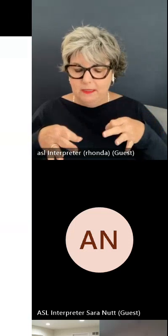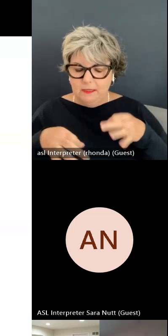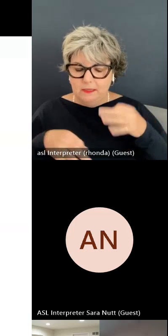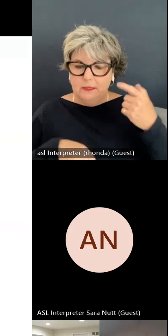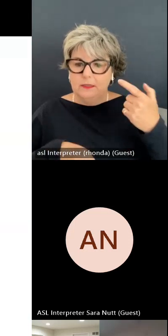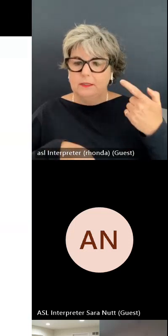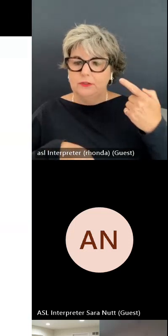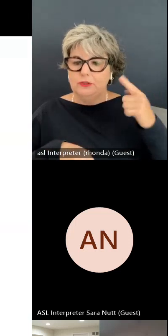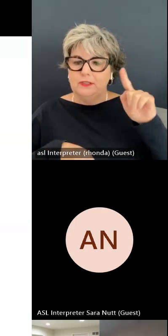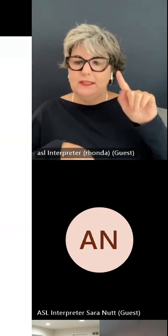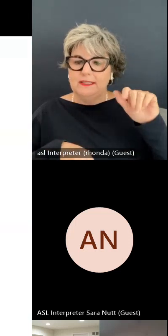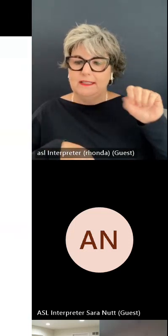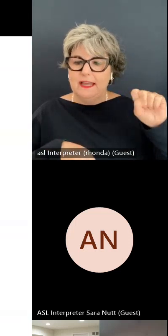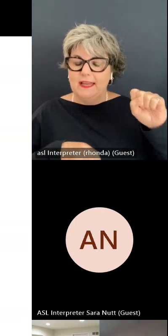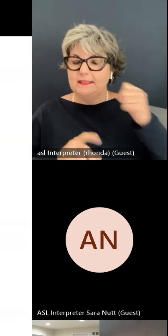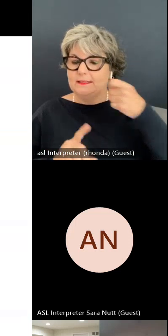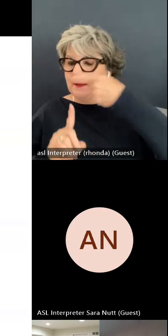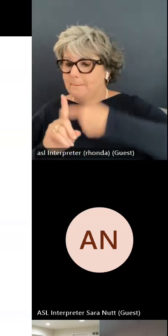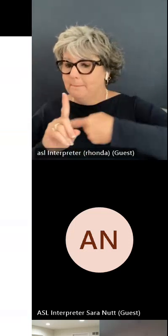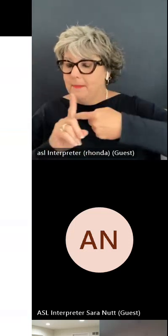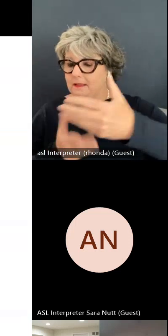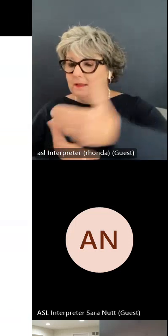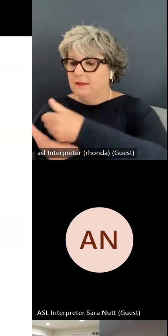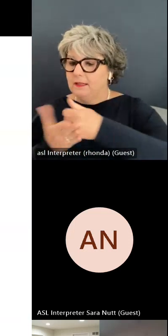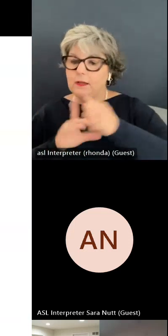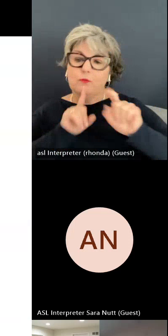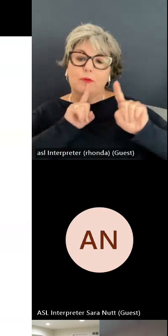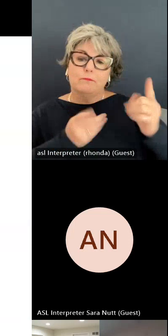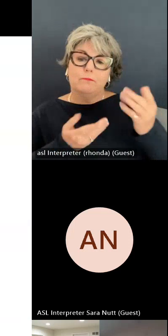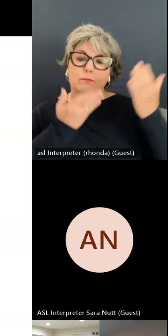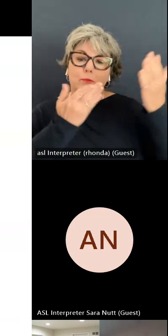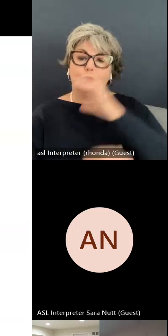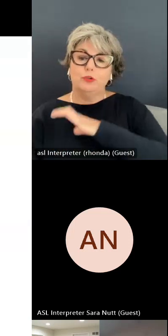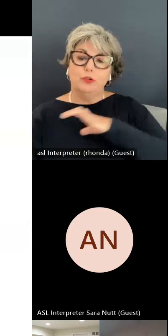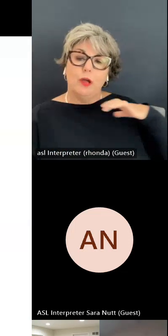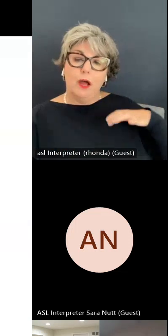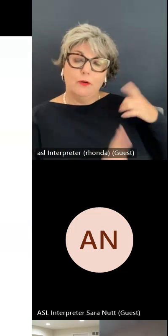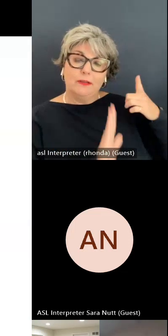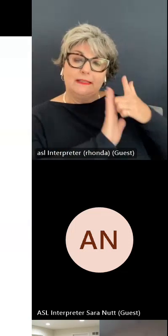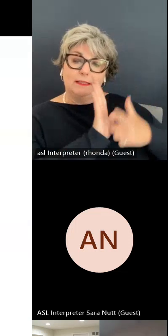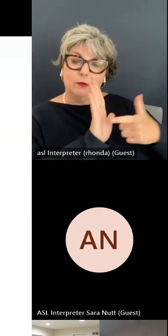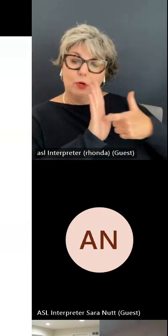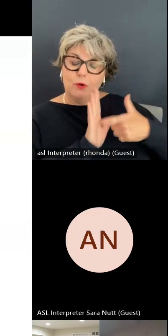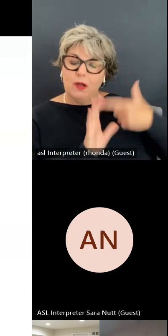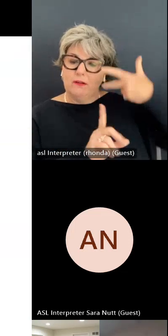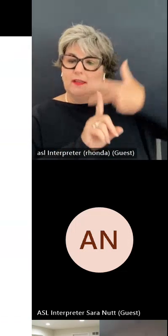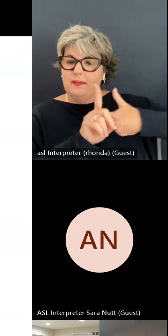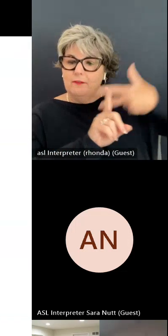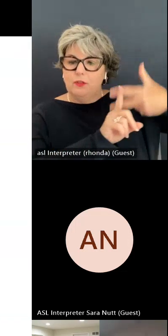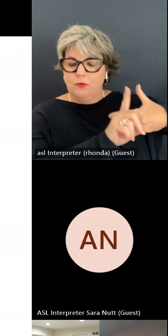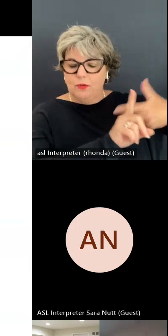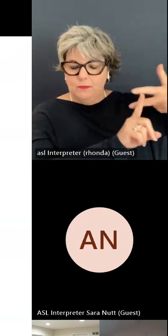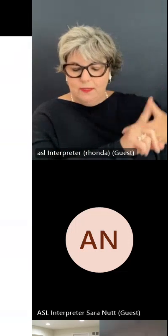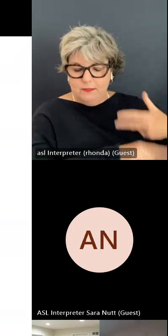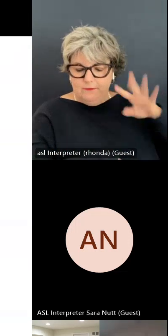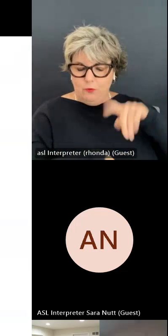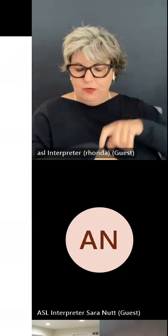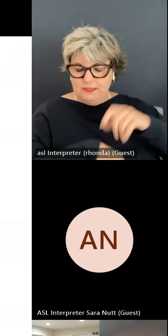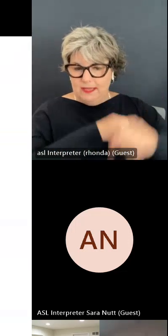GTAS collects the data monthly, but the report that goes to Congress legally is required only 4 times a